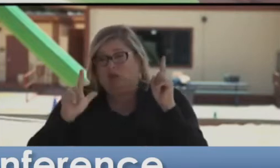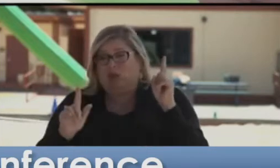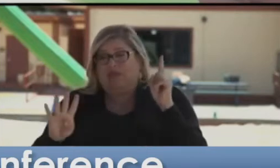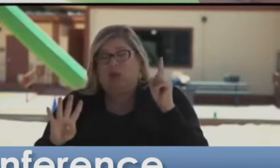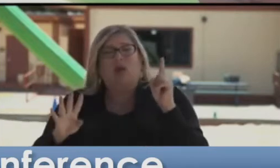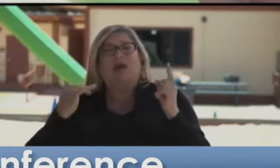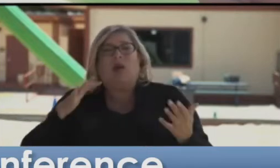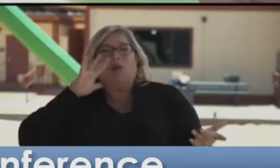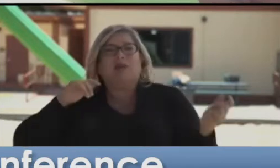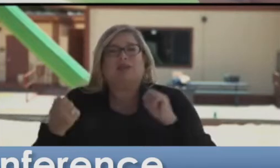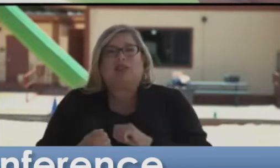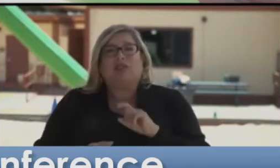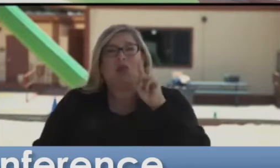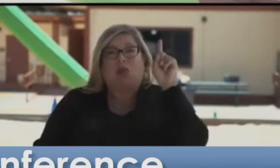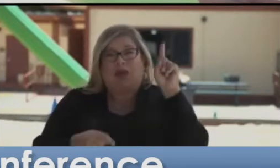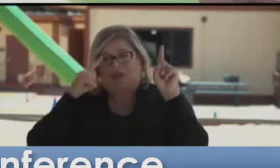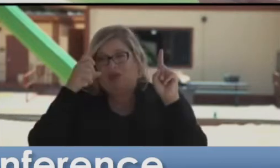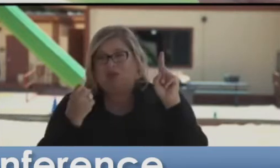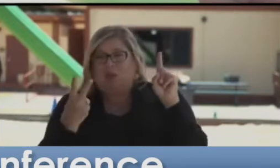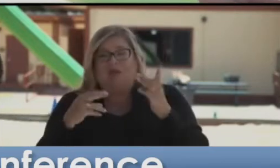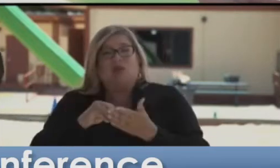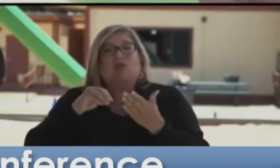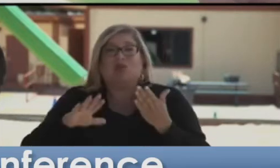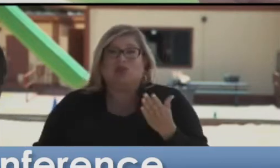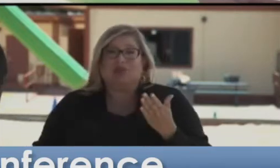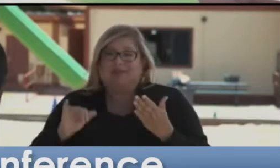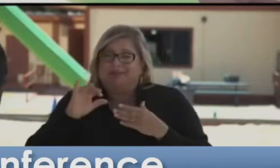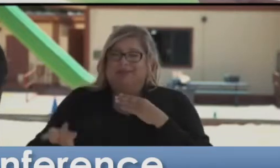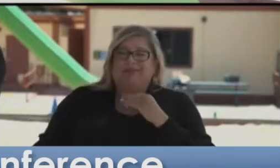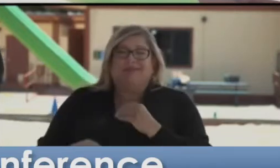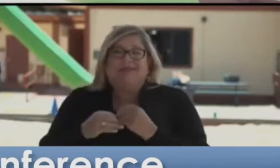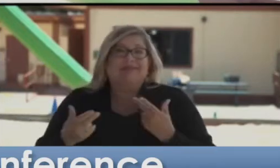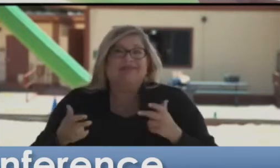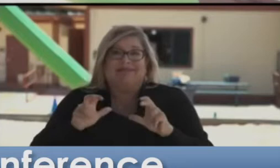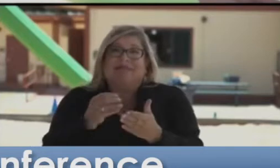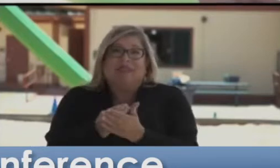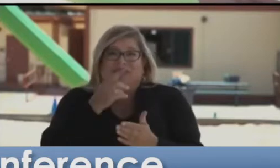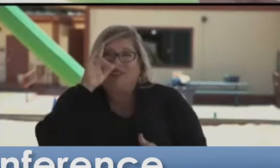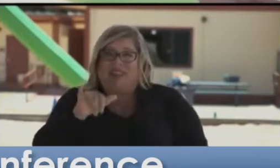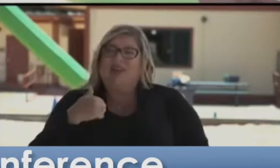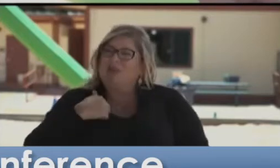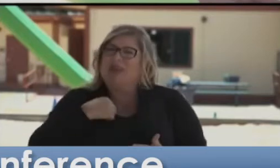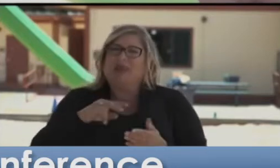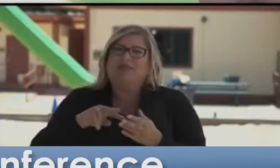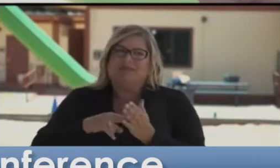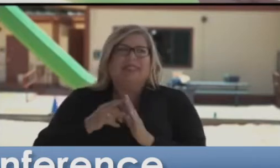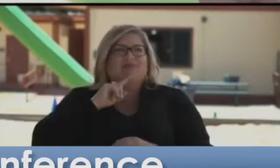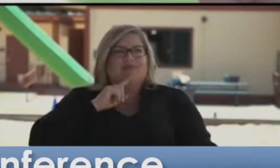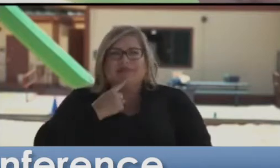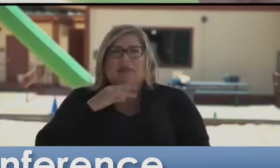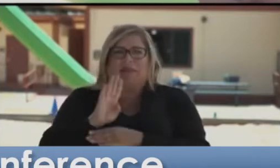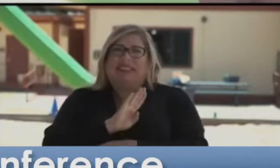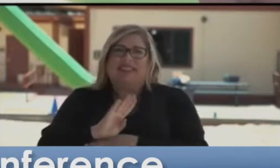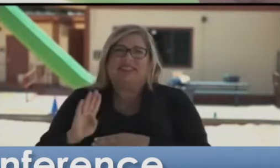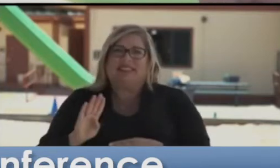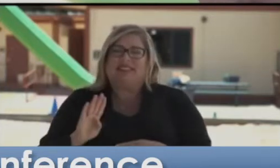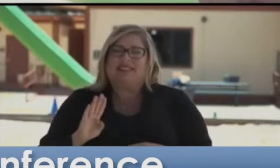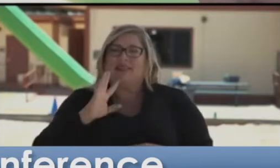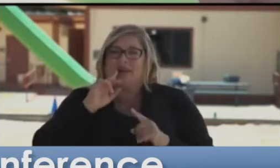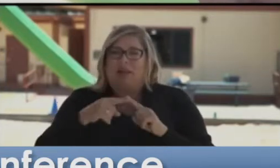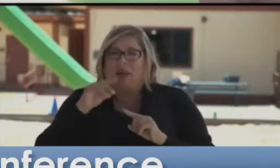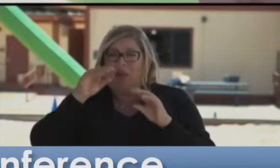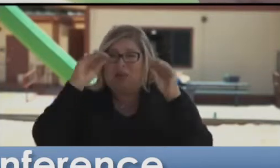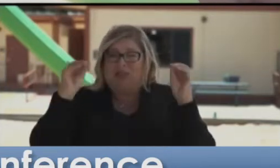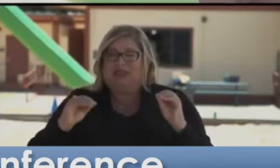12-to-1, with an additional $740 million investment. So we mean business when it comes to these ratios. And I'll